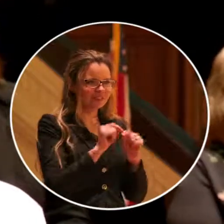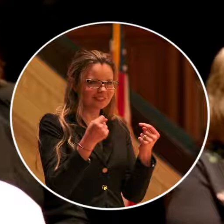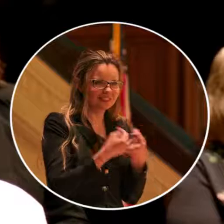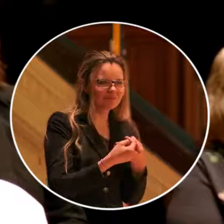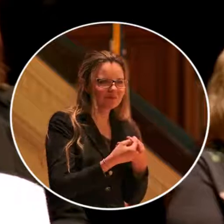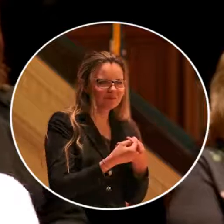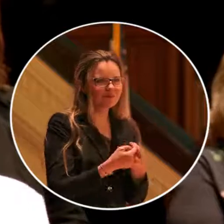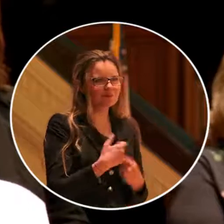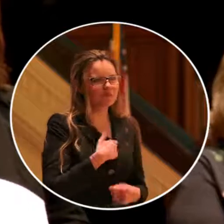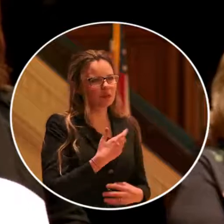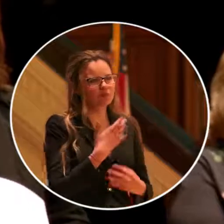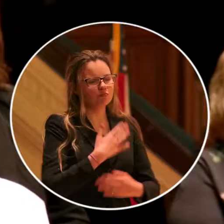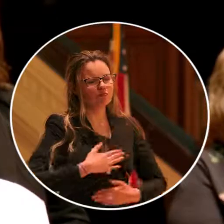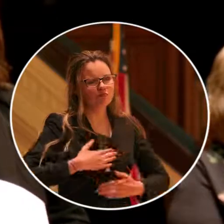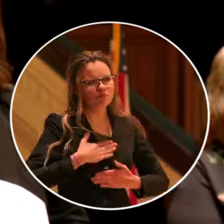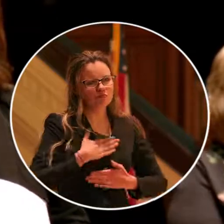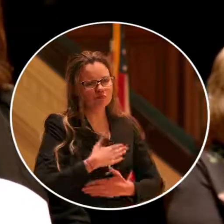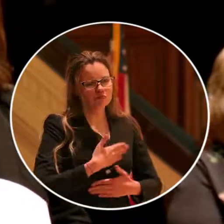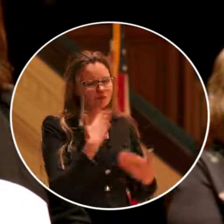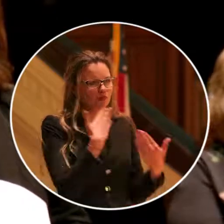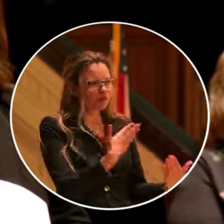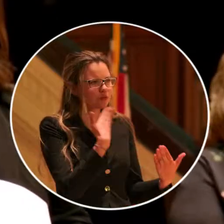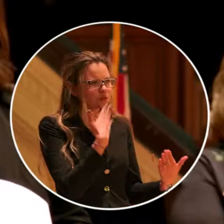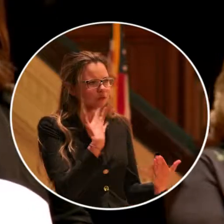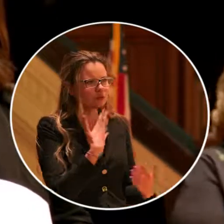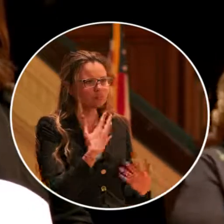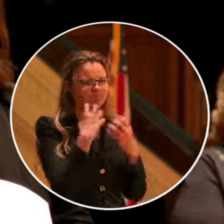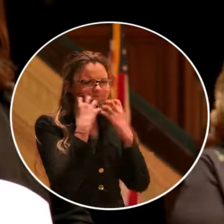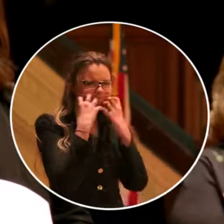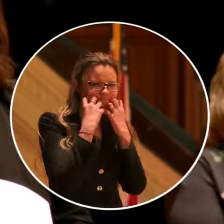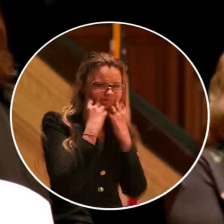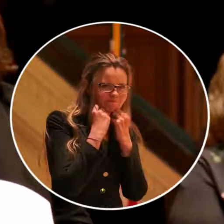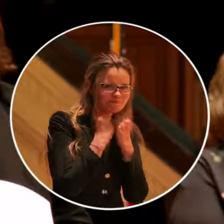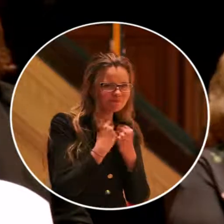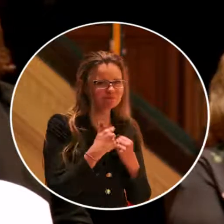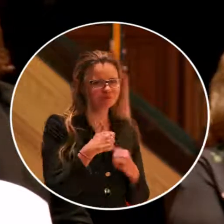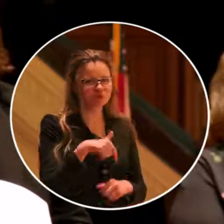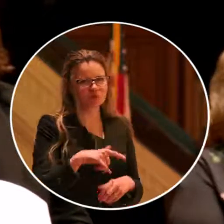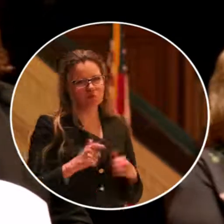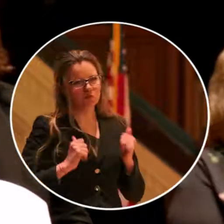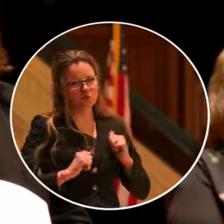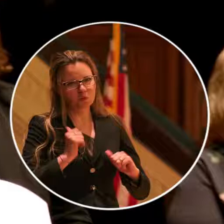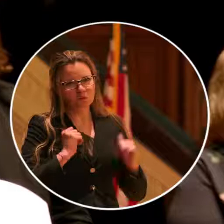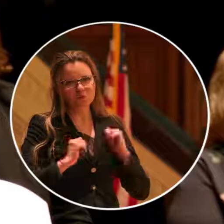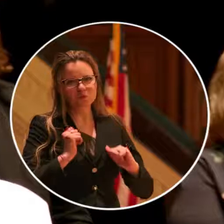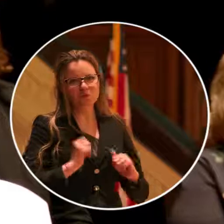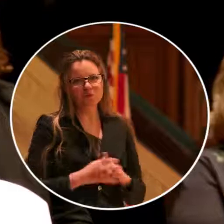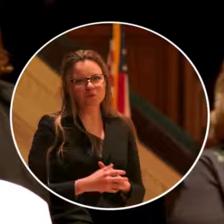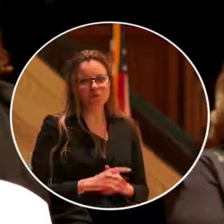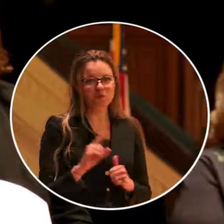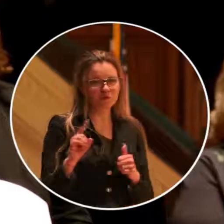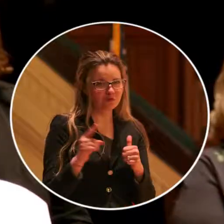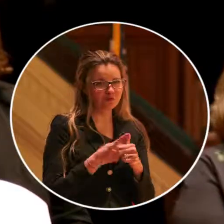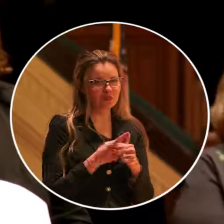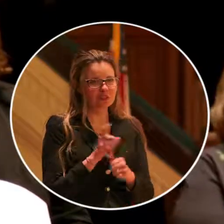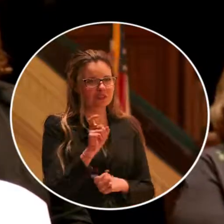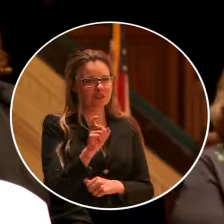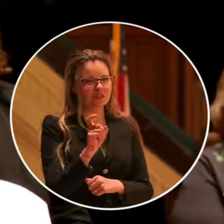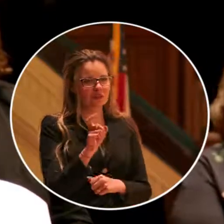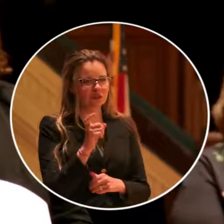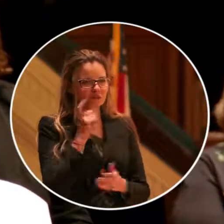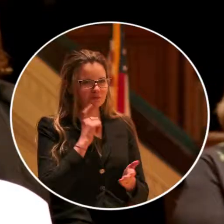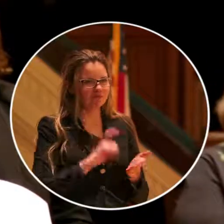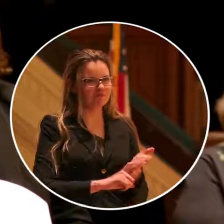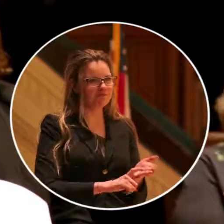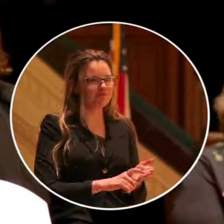I'm so grateful for all of them and the way they care so deeply about this show. First, I need to acknowledge Monica